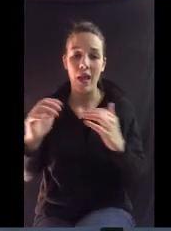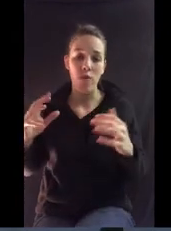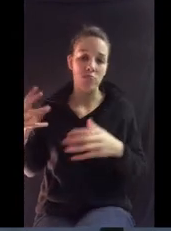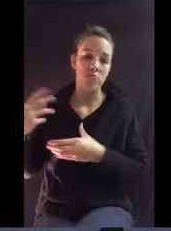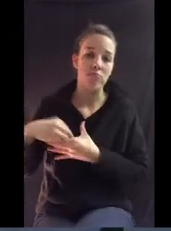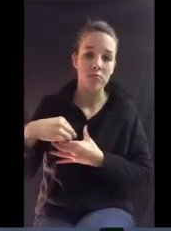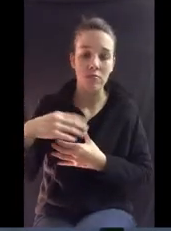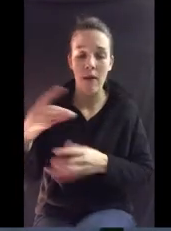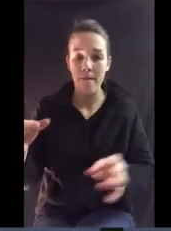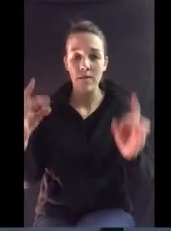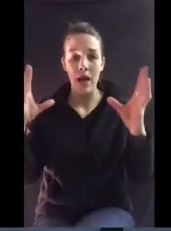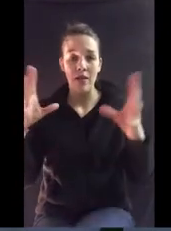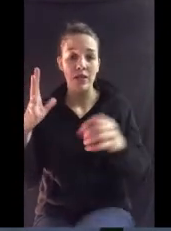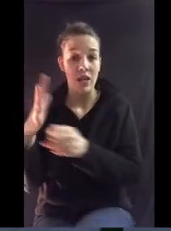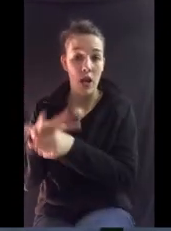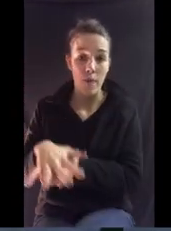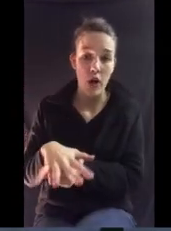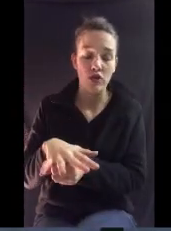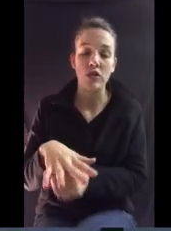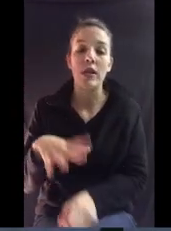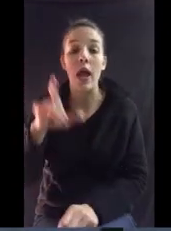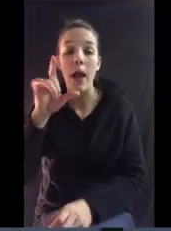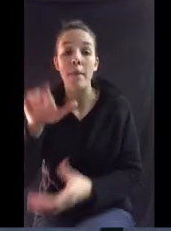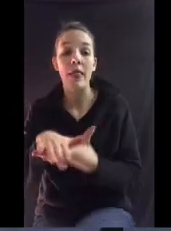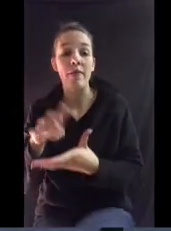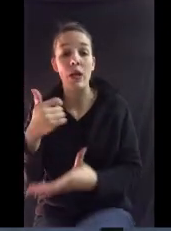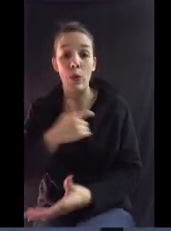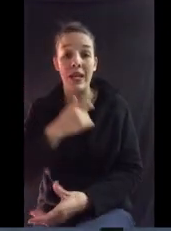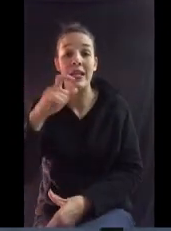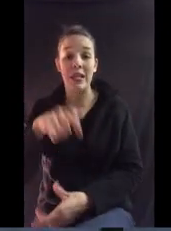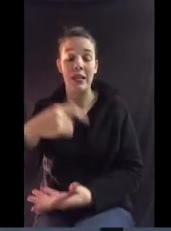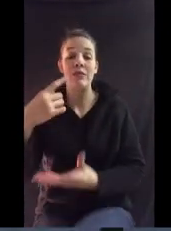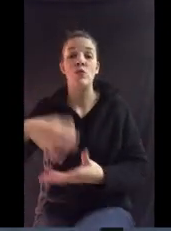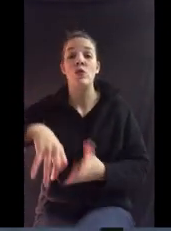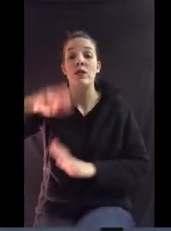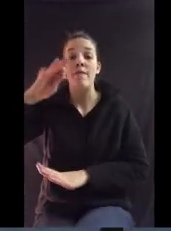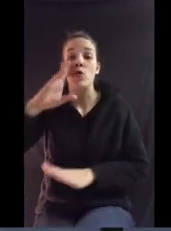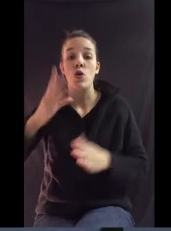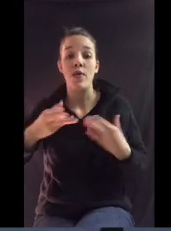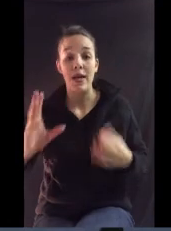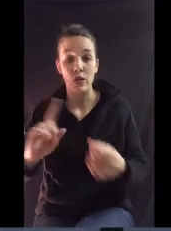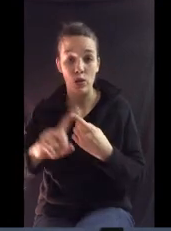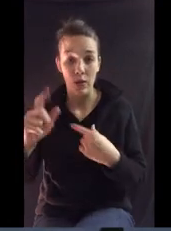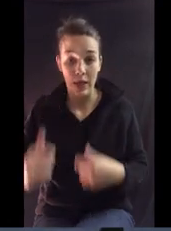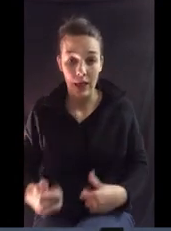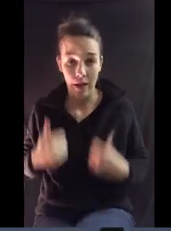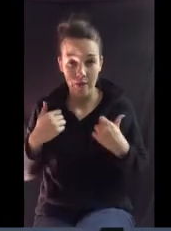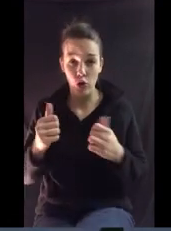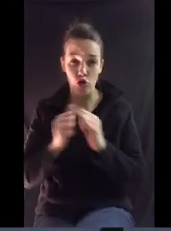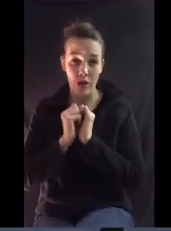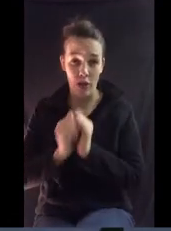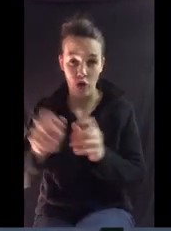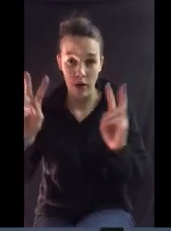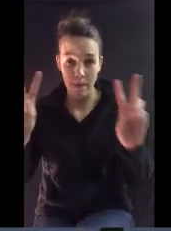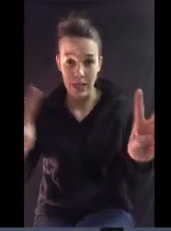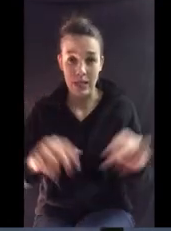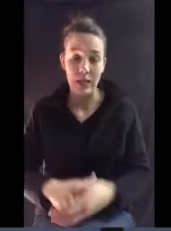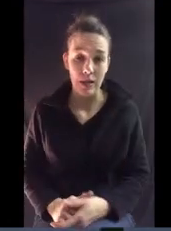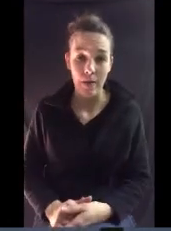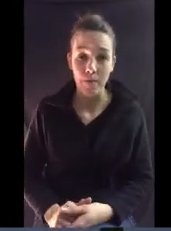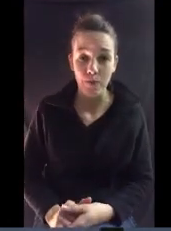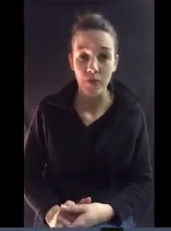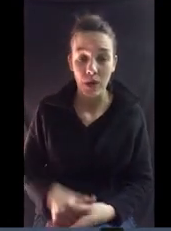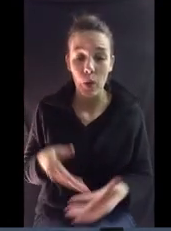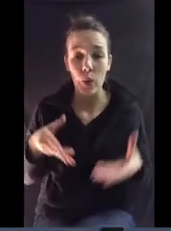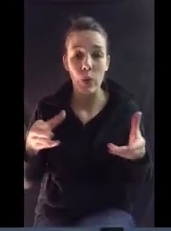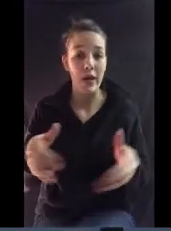violence without resorting to violence and oppression. I believe that we need to discover a way to live together